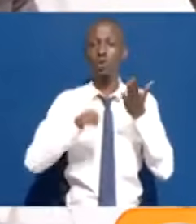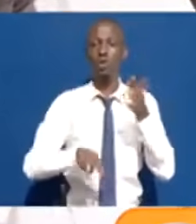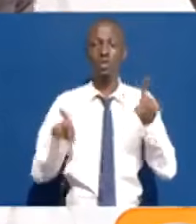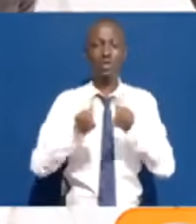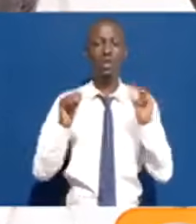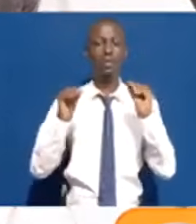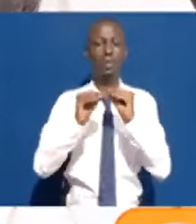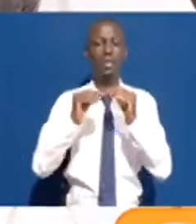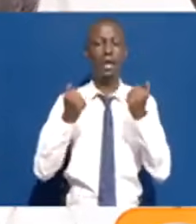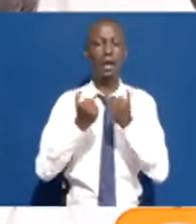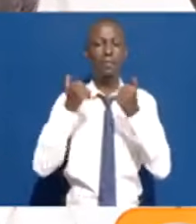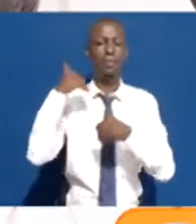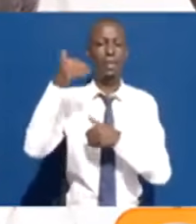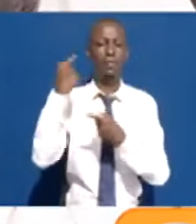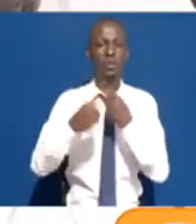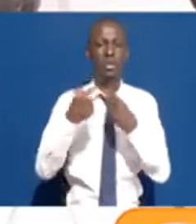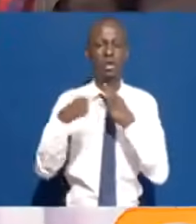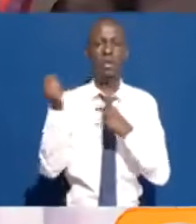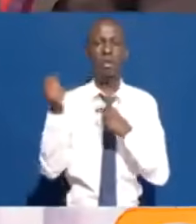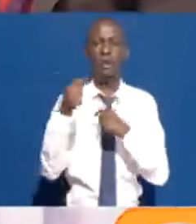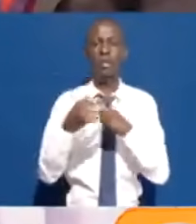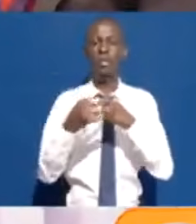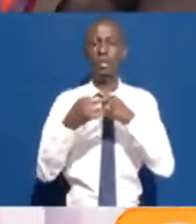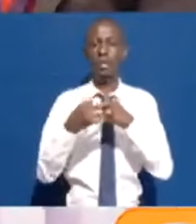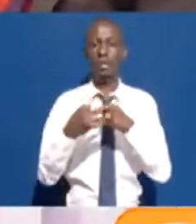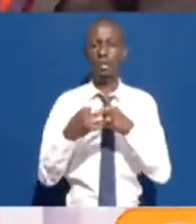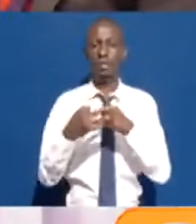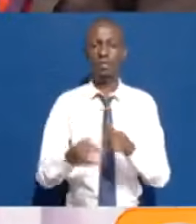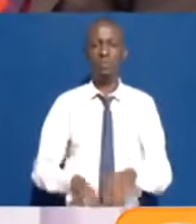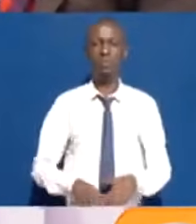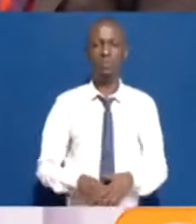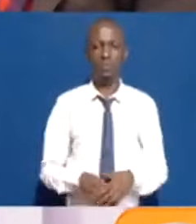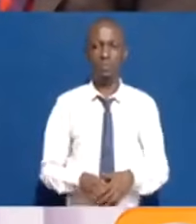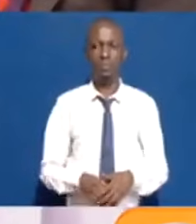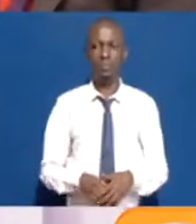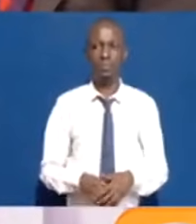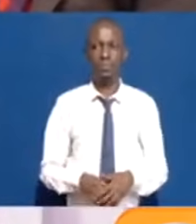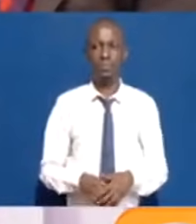place every year in the month of August. Ayub Abdikadir, Citizen TV.